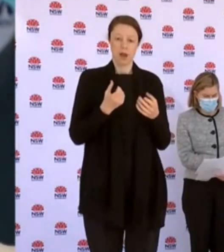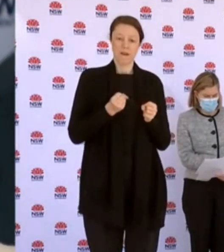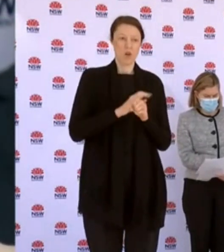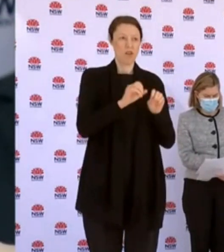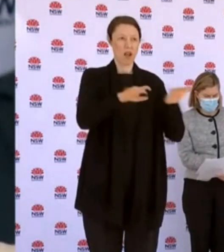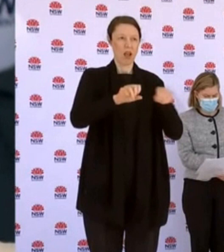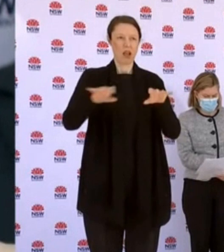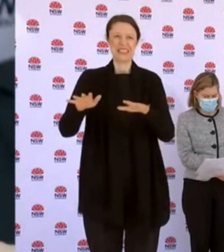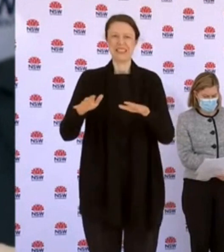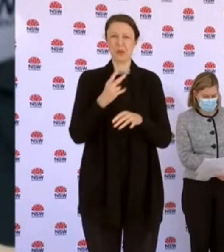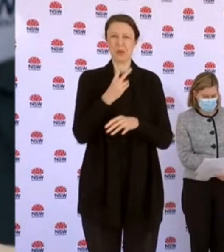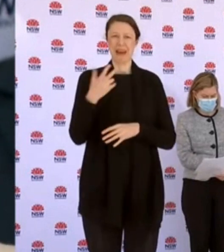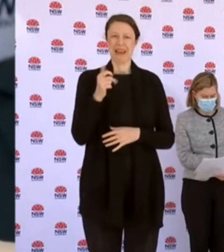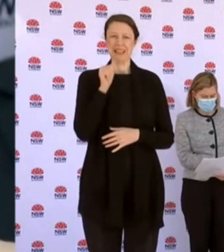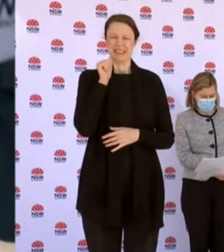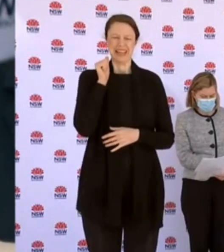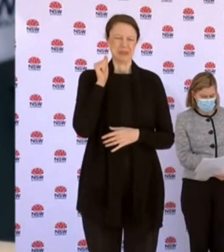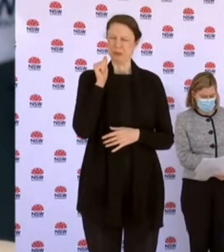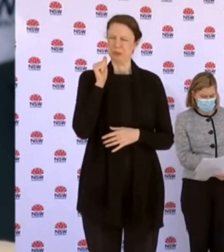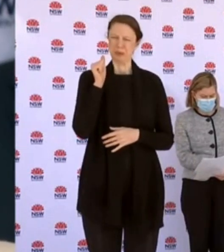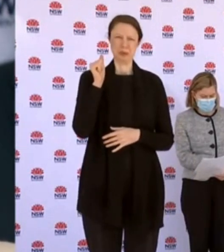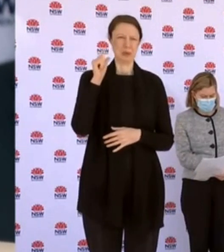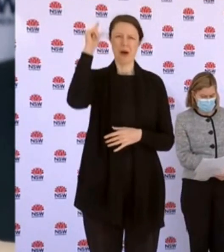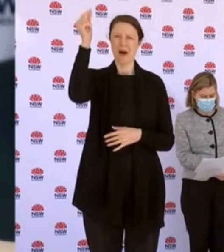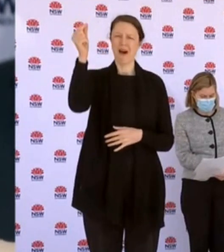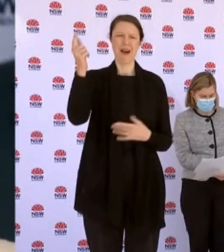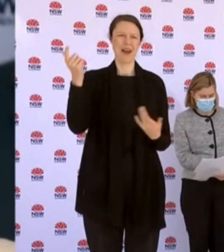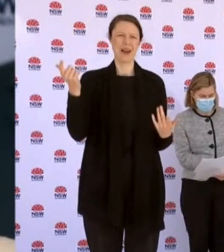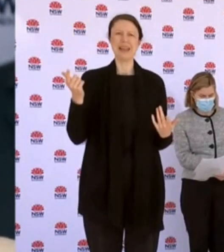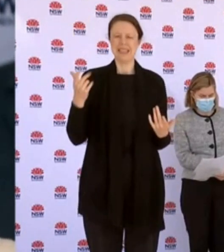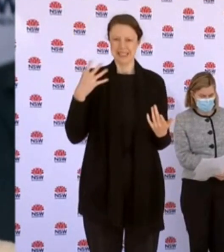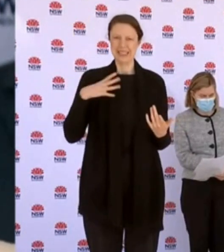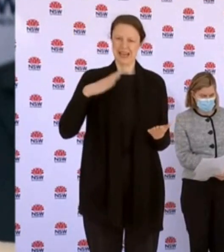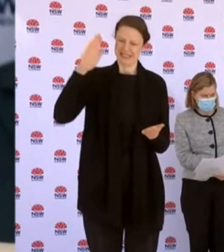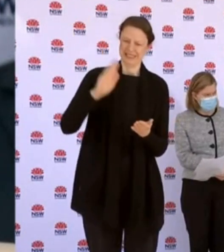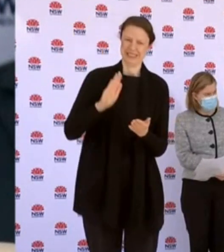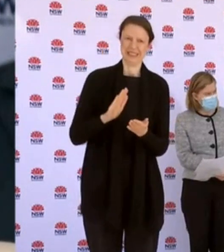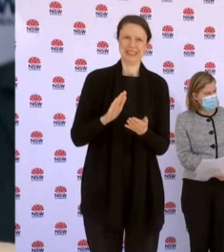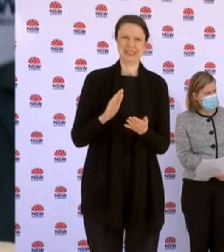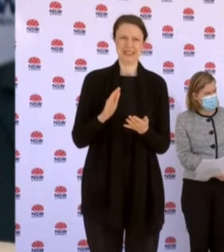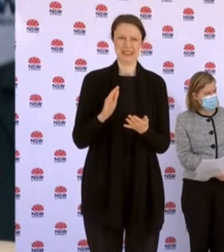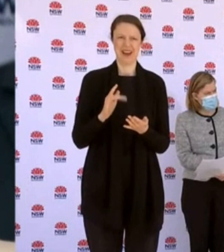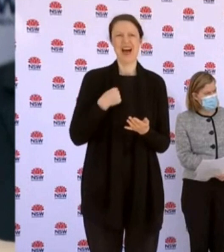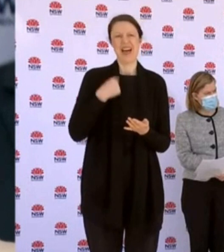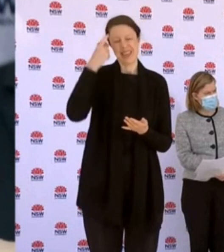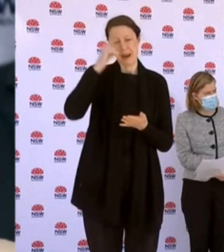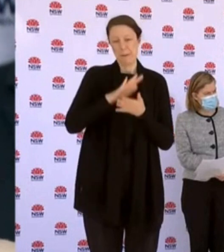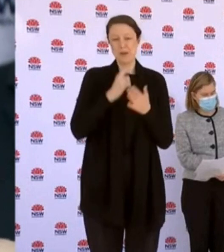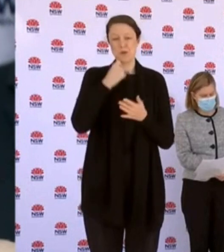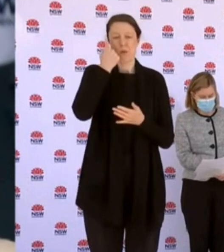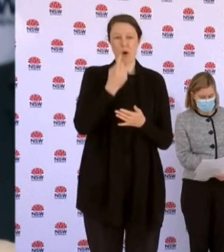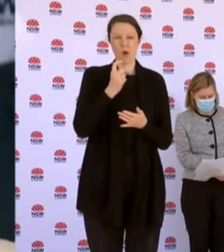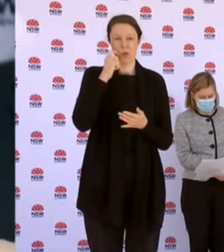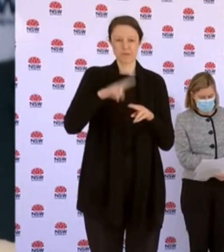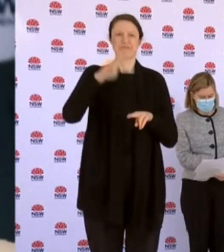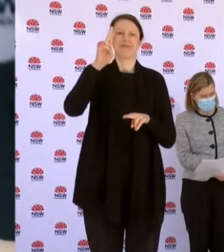too high yesterday. Even though the case numbers are lower, that 28 was too high, and I suspect tomorrow the case numbers will bounce back up. So we are in a